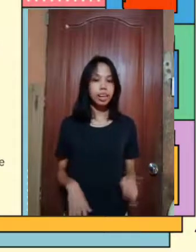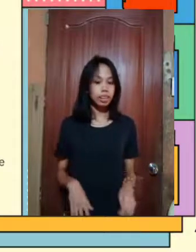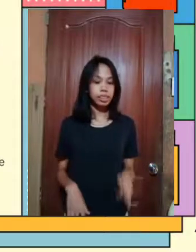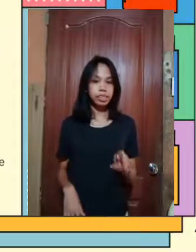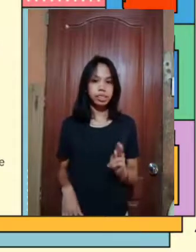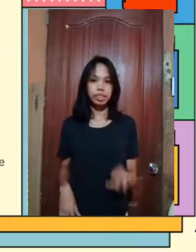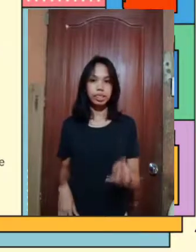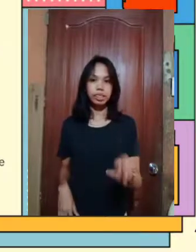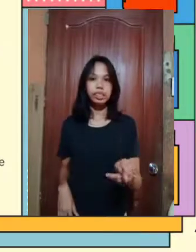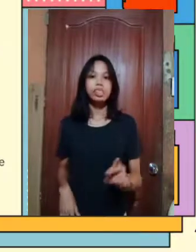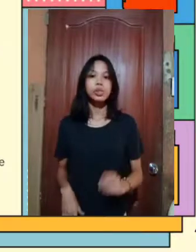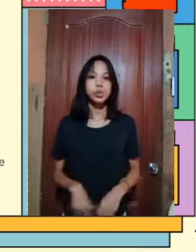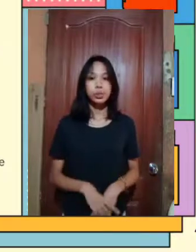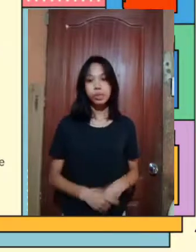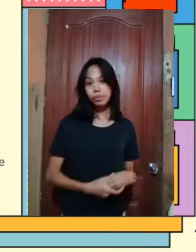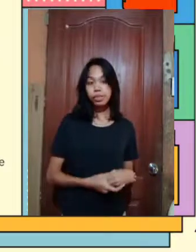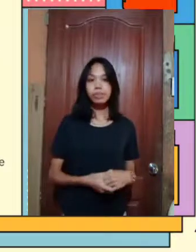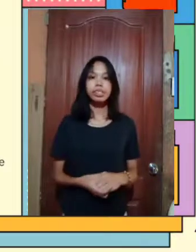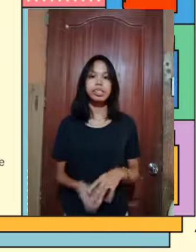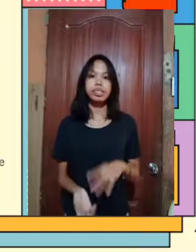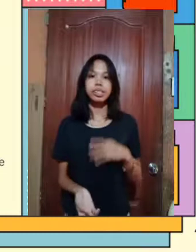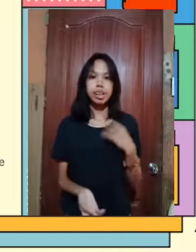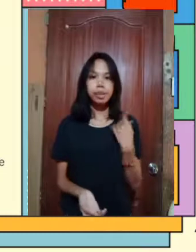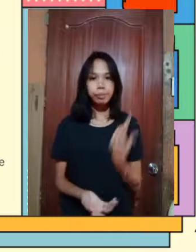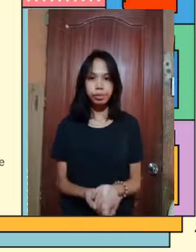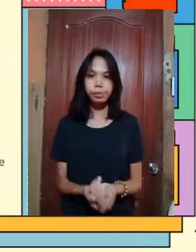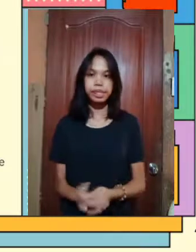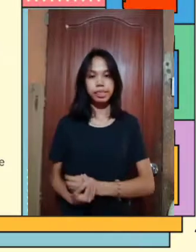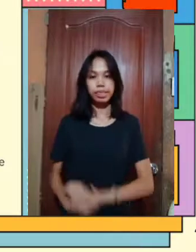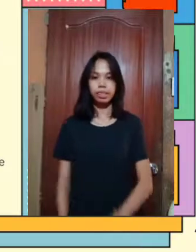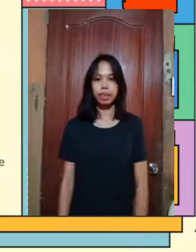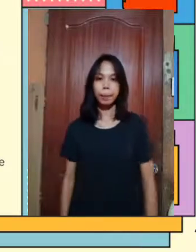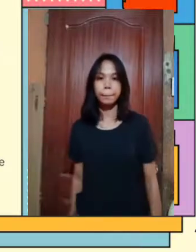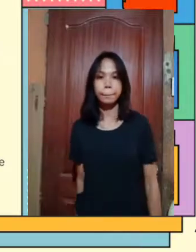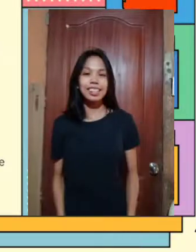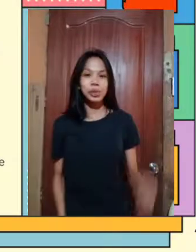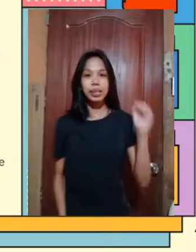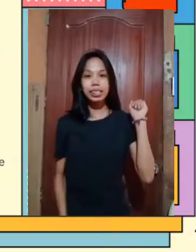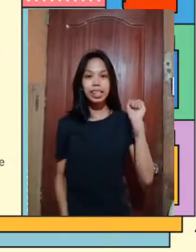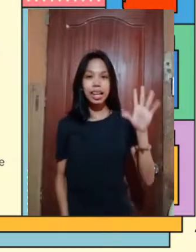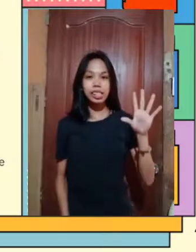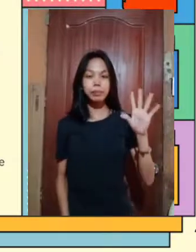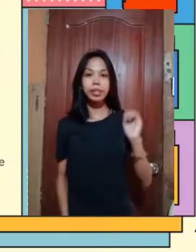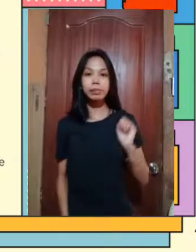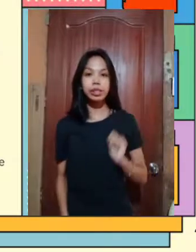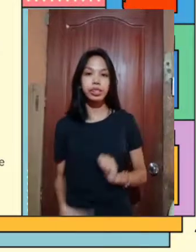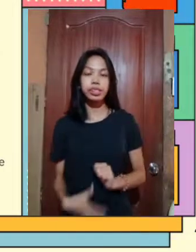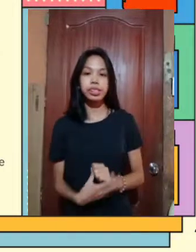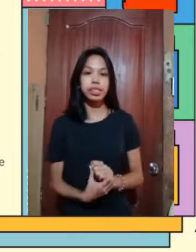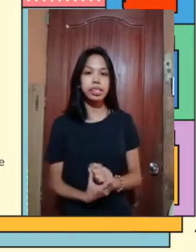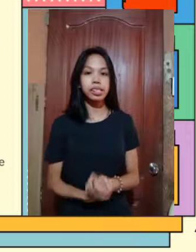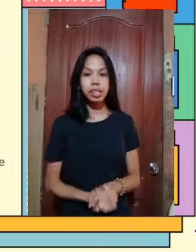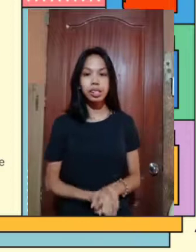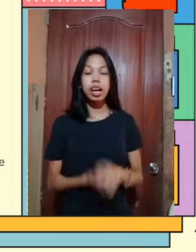and the hurry is like that. So as you observe, there is a movement. So and the last